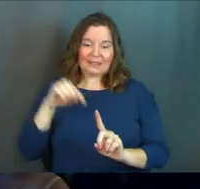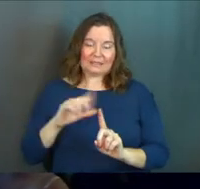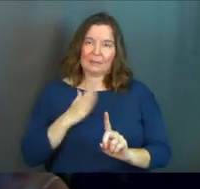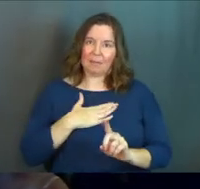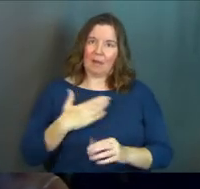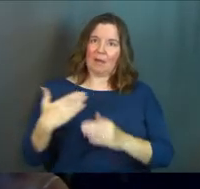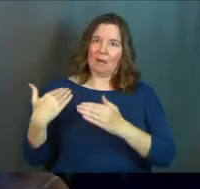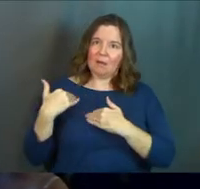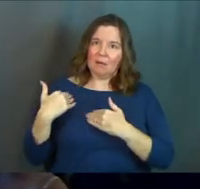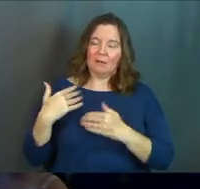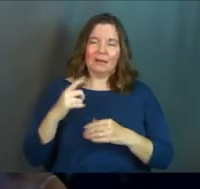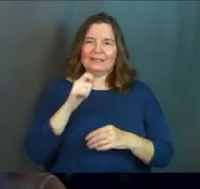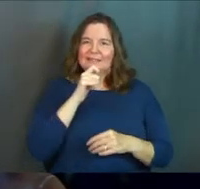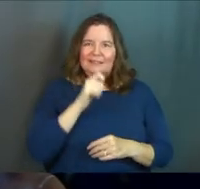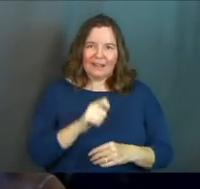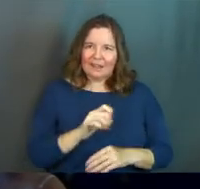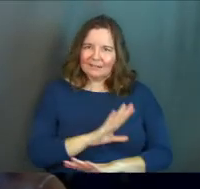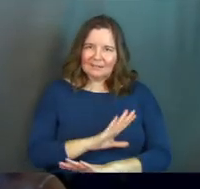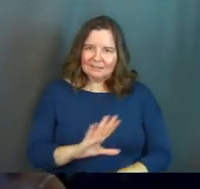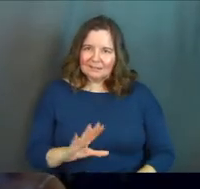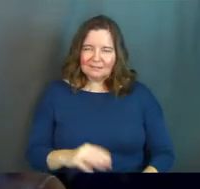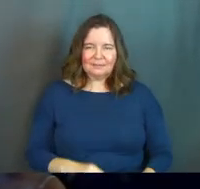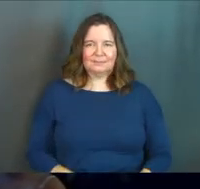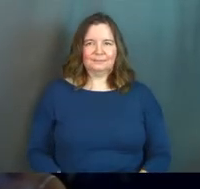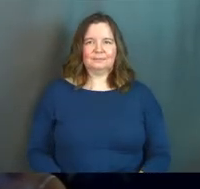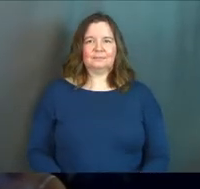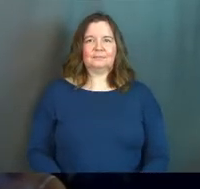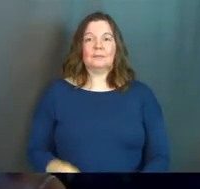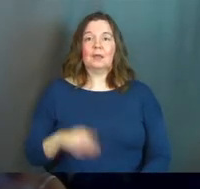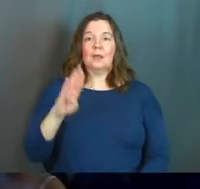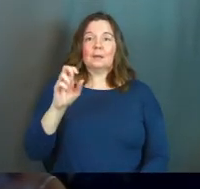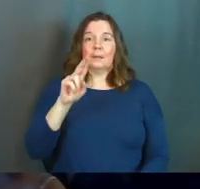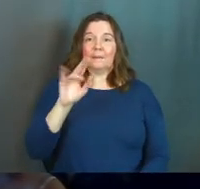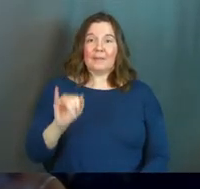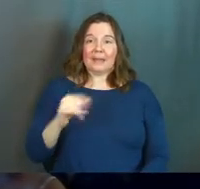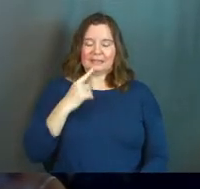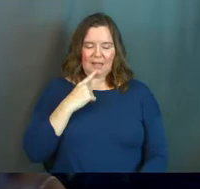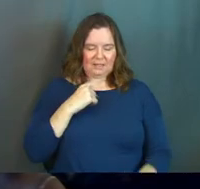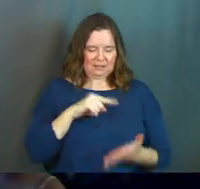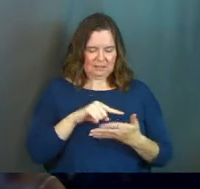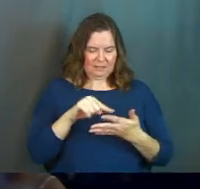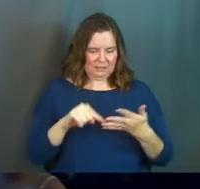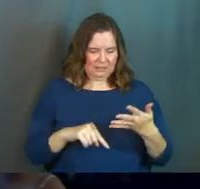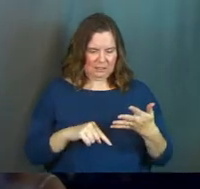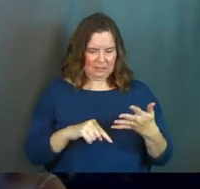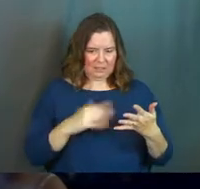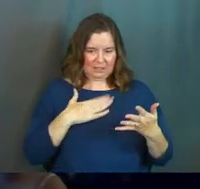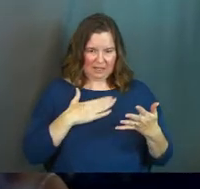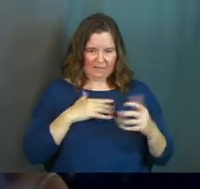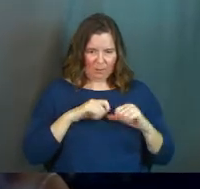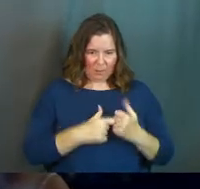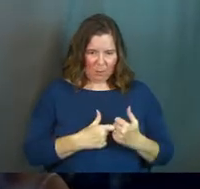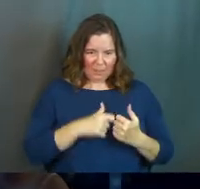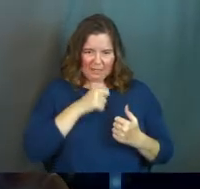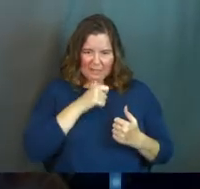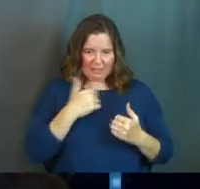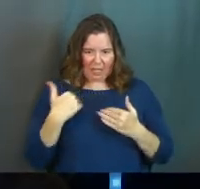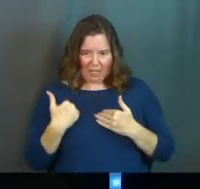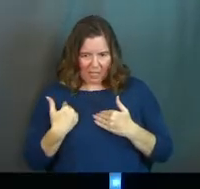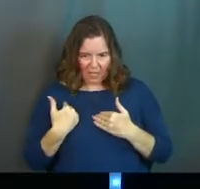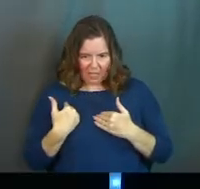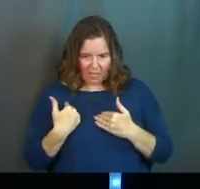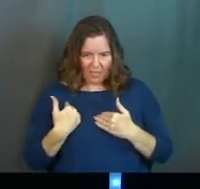is on us too, and it's not. And so Benny comes and says, no, all that stuff that was broken, it wasn't on